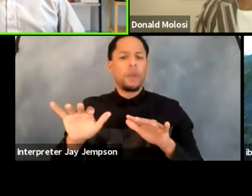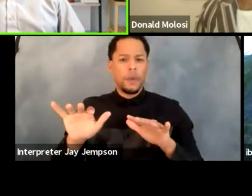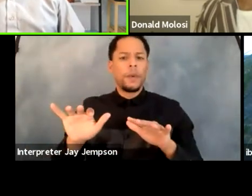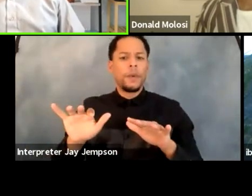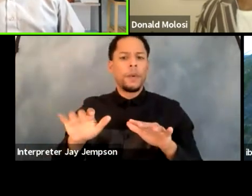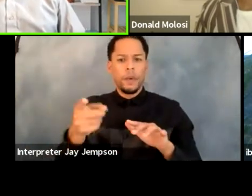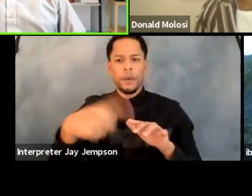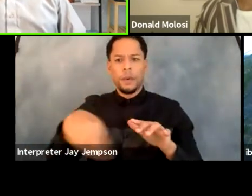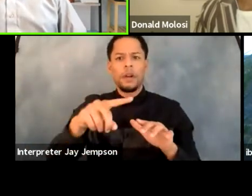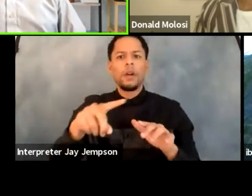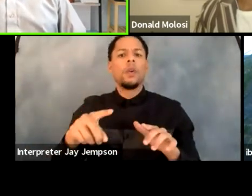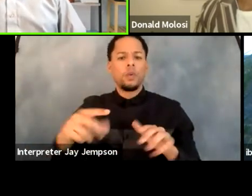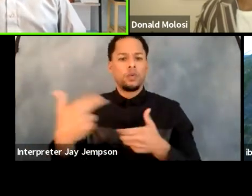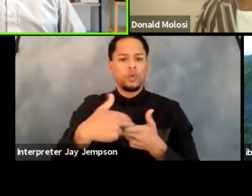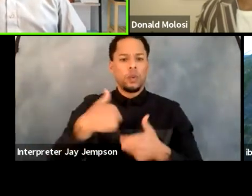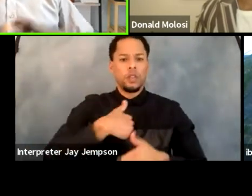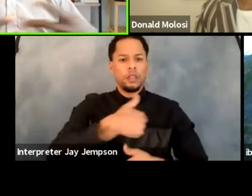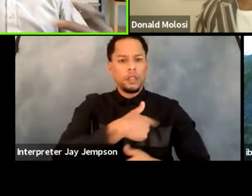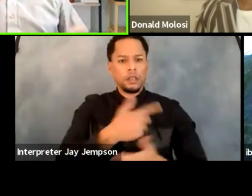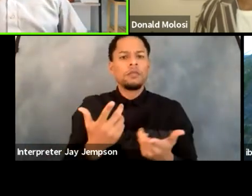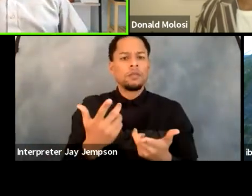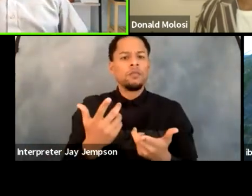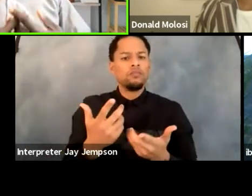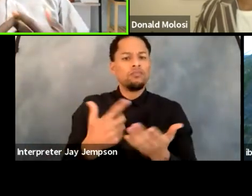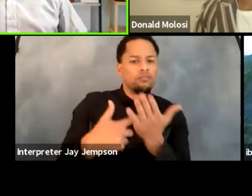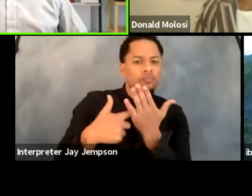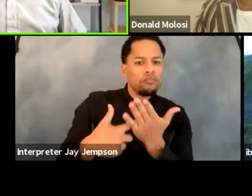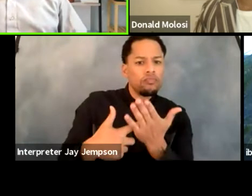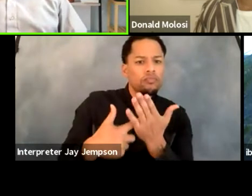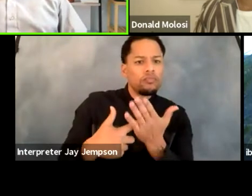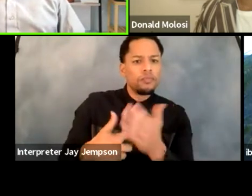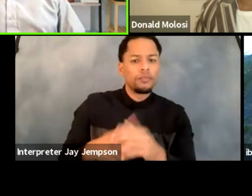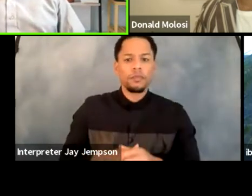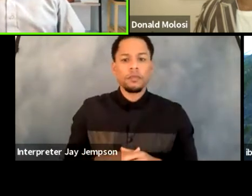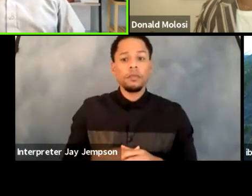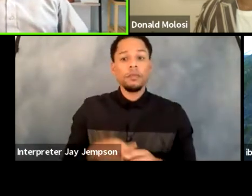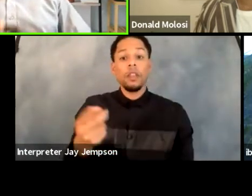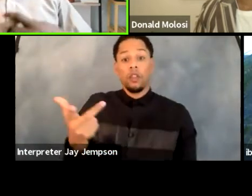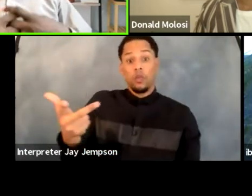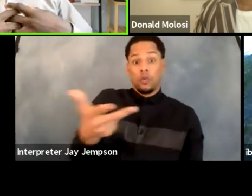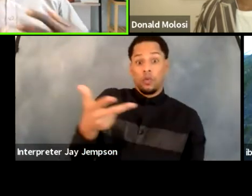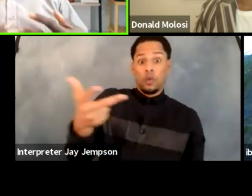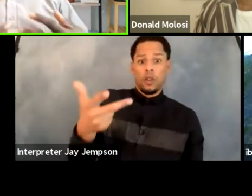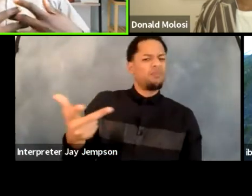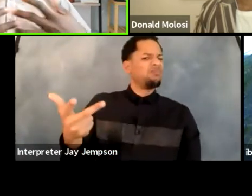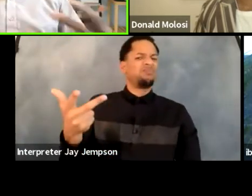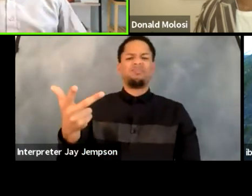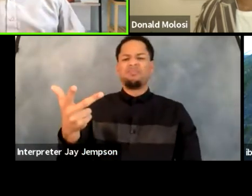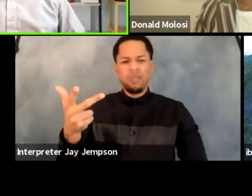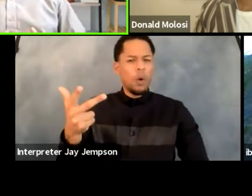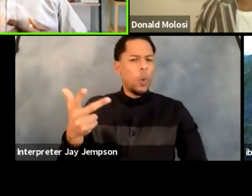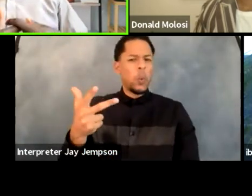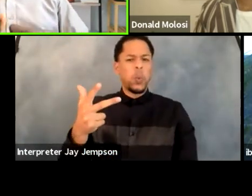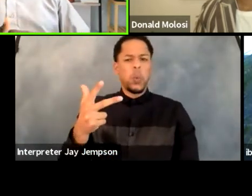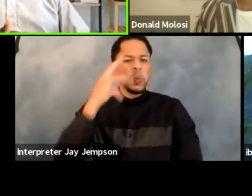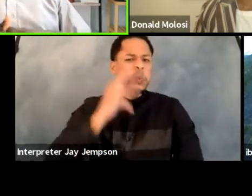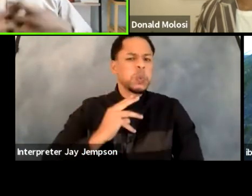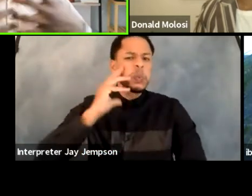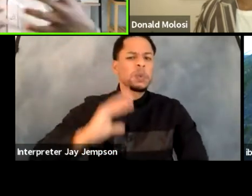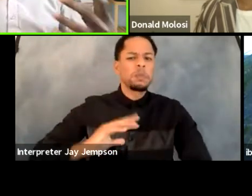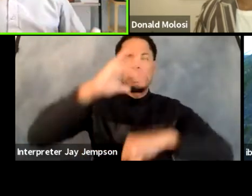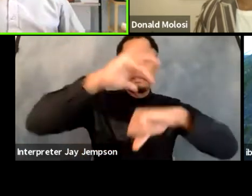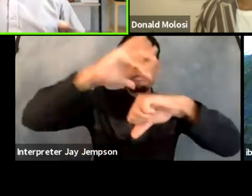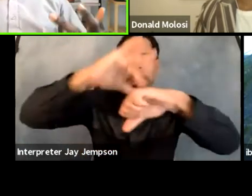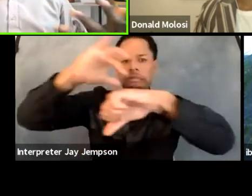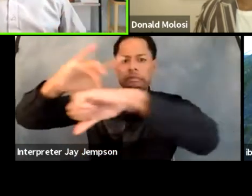web series for us. The three of them, they've traveled far and wide. Their works have been told, been